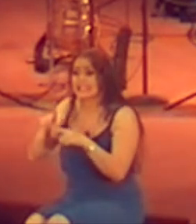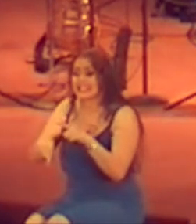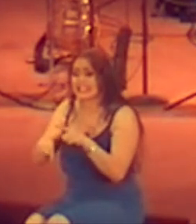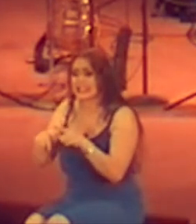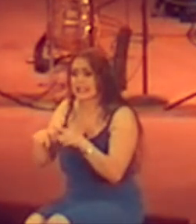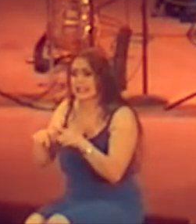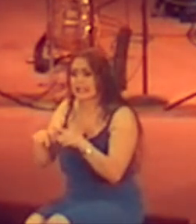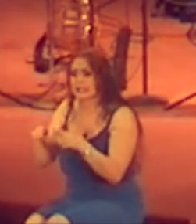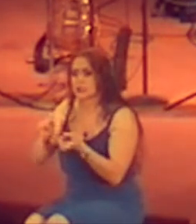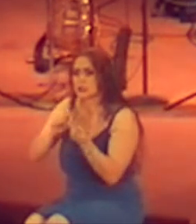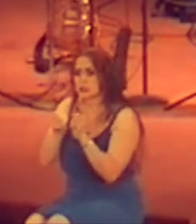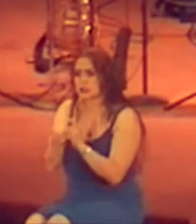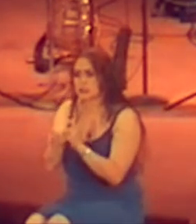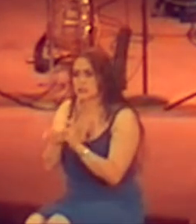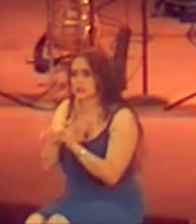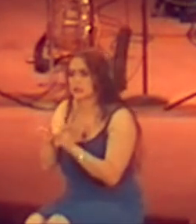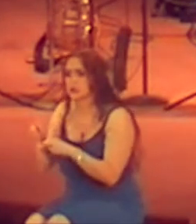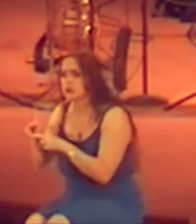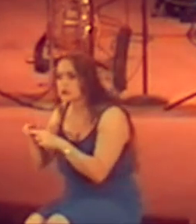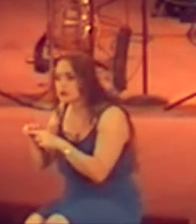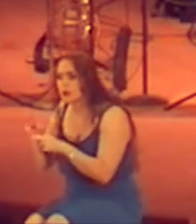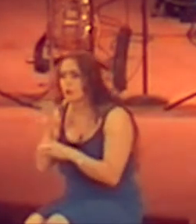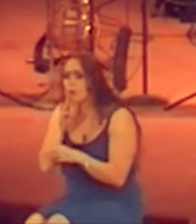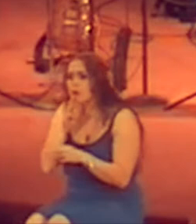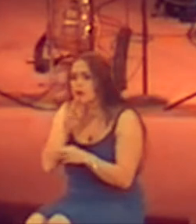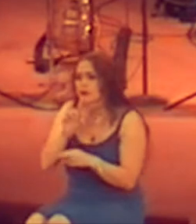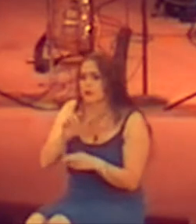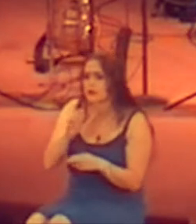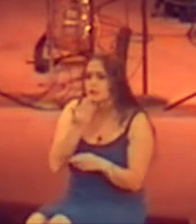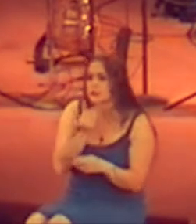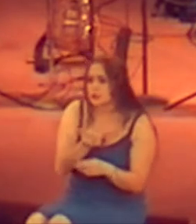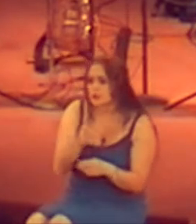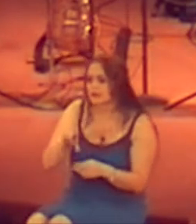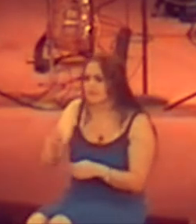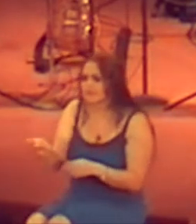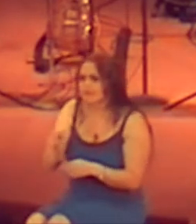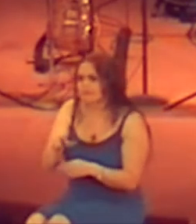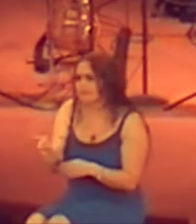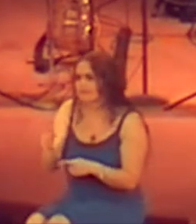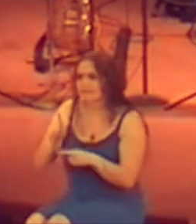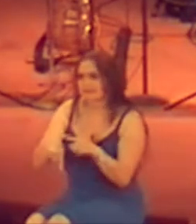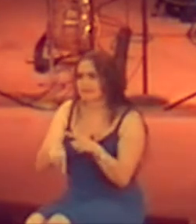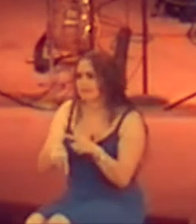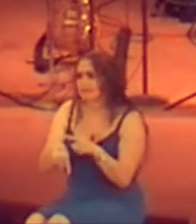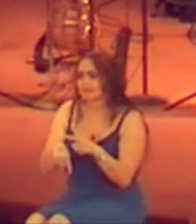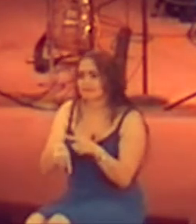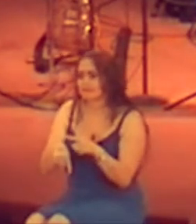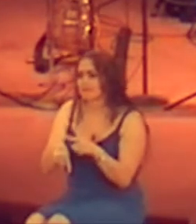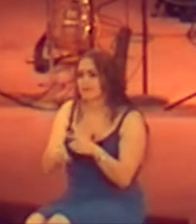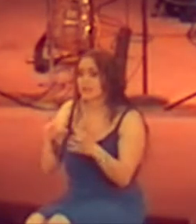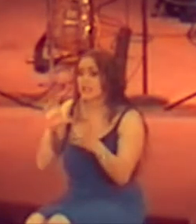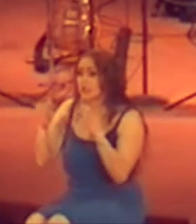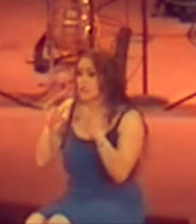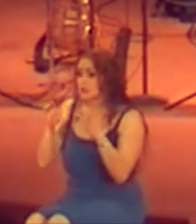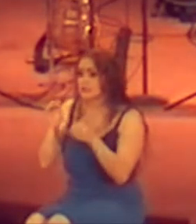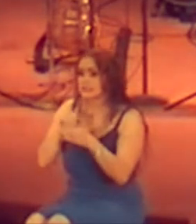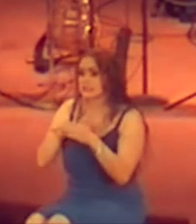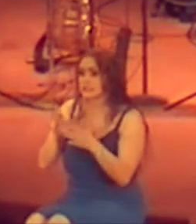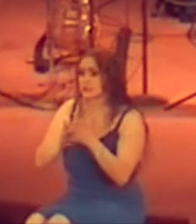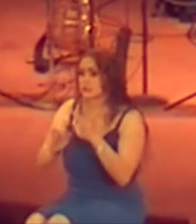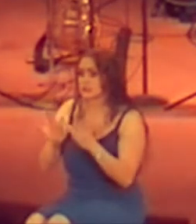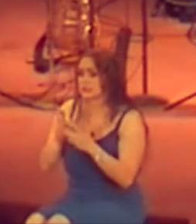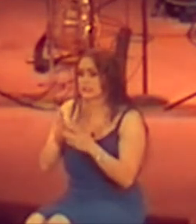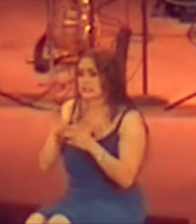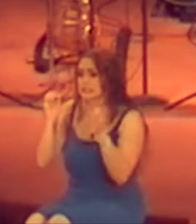into sweet, and vice versa. There's also a contrast that comes from Jesus' teaching, that those who are good internally